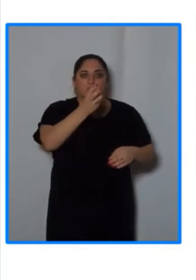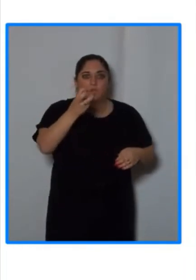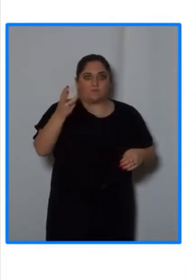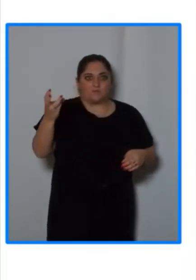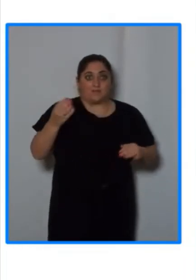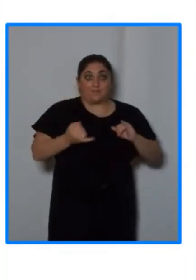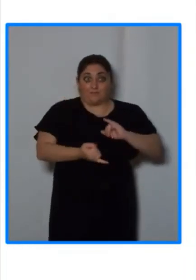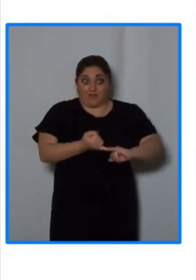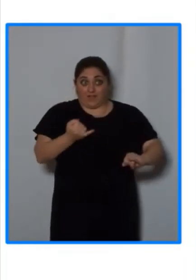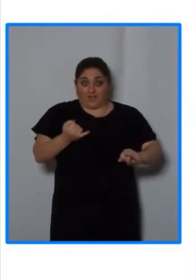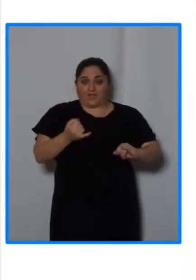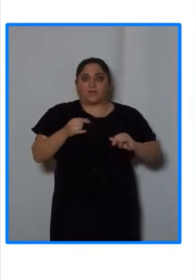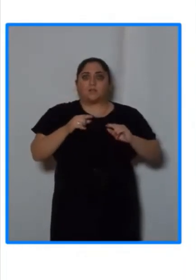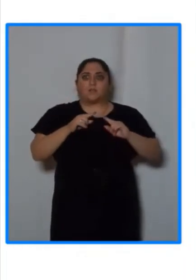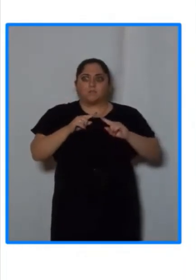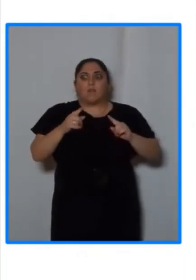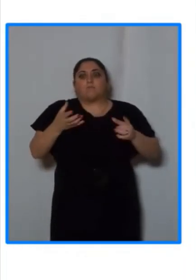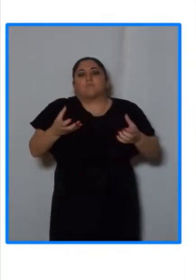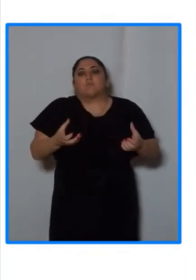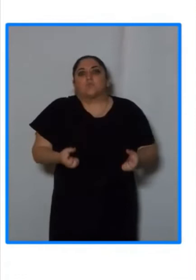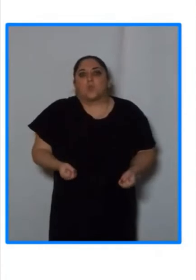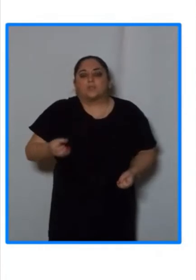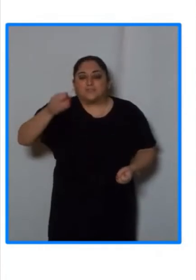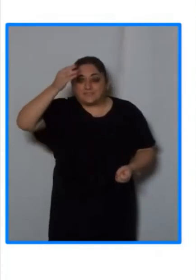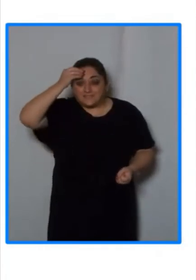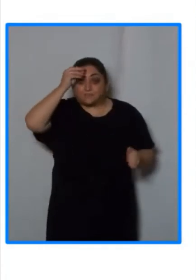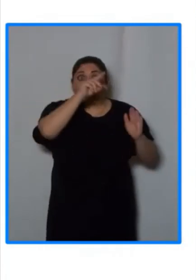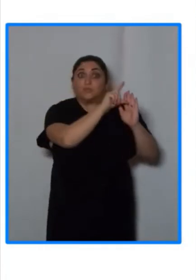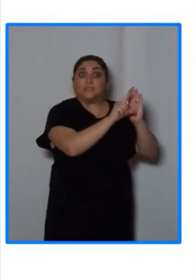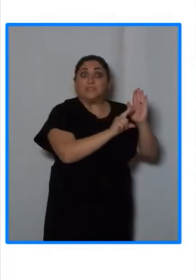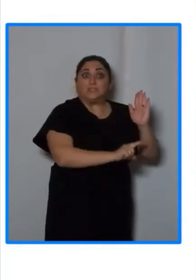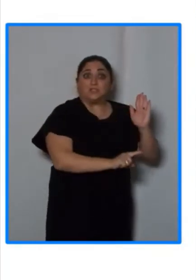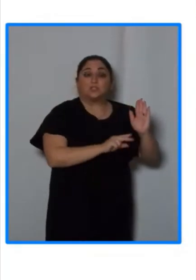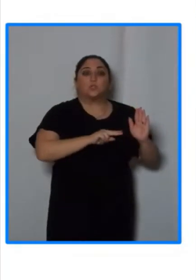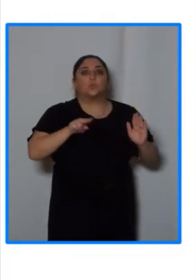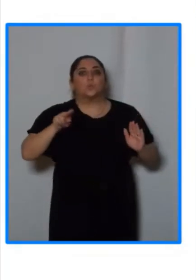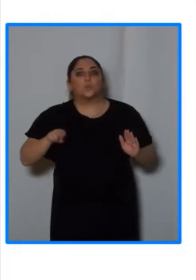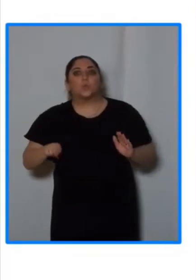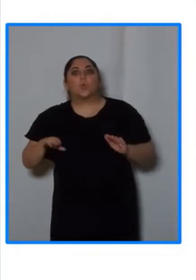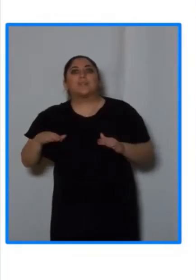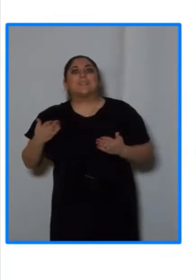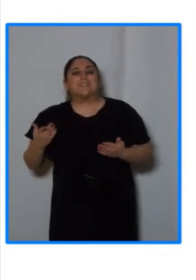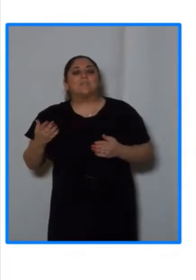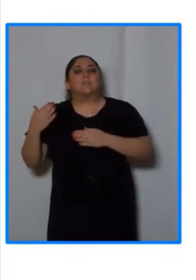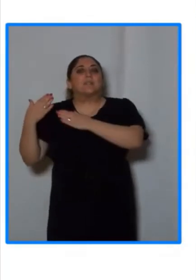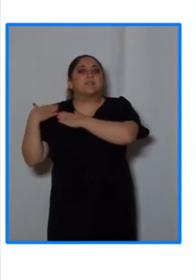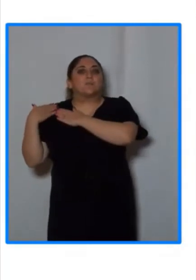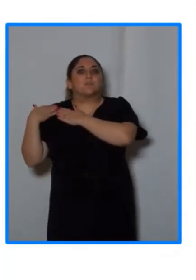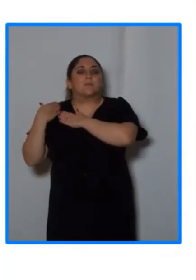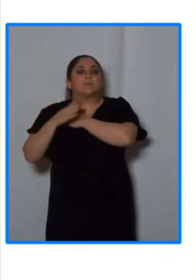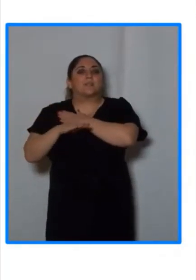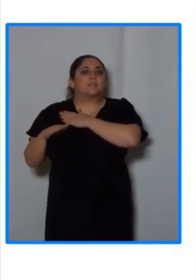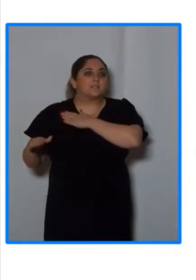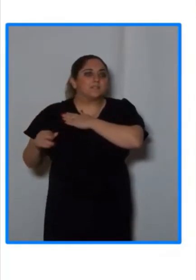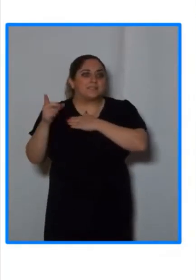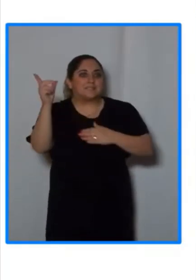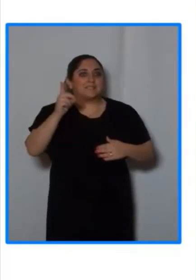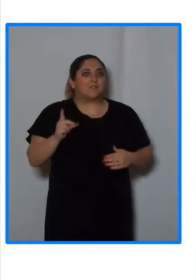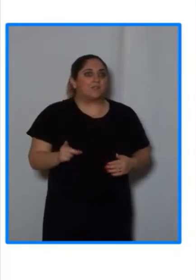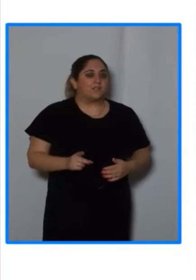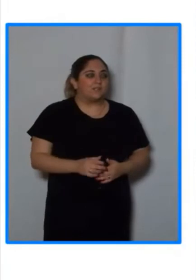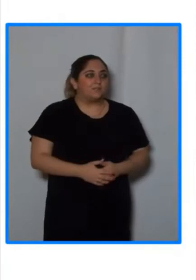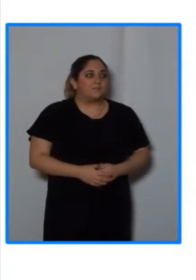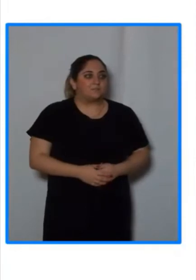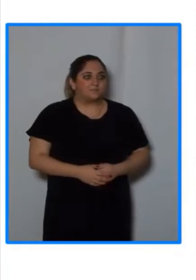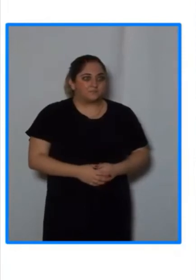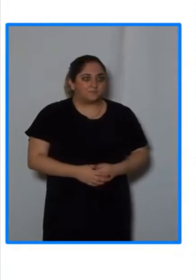end, which therefore requires them to both understand the legal requirements as well as the key responsibilities of the people who design, test, develop, and